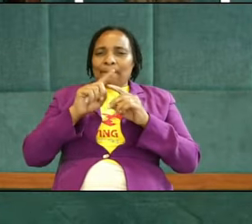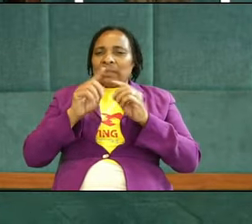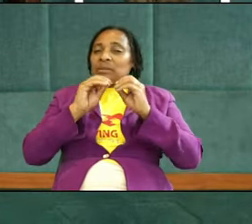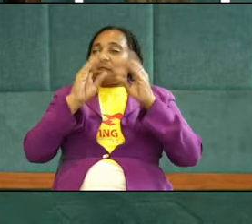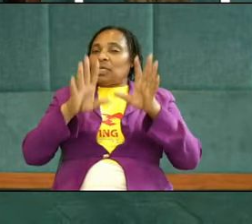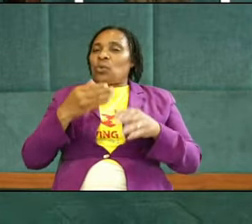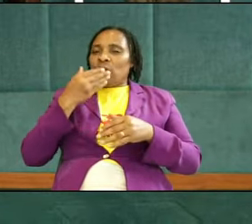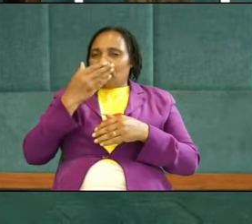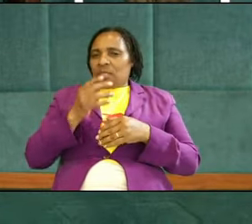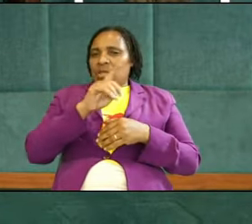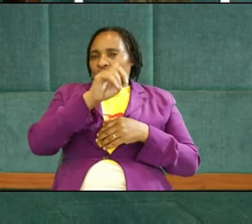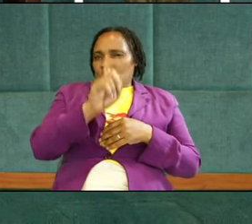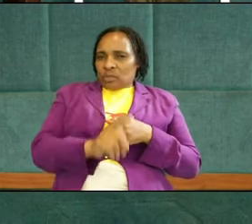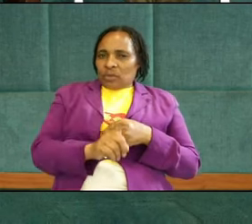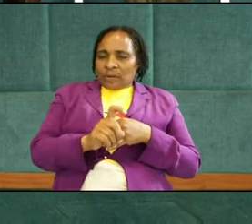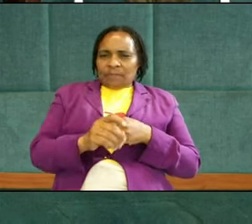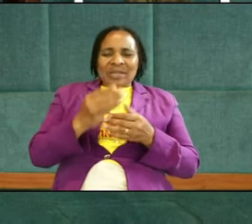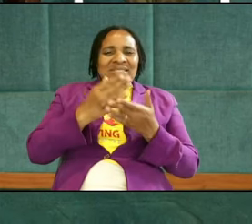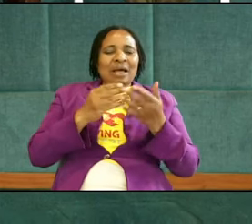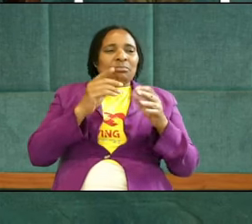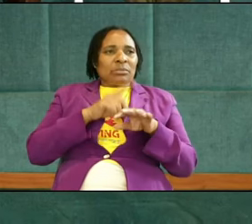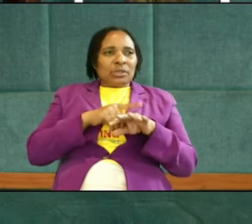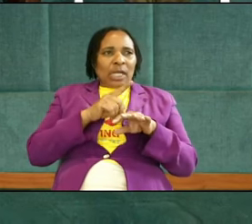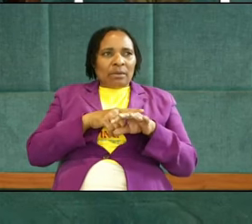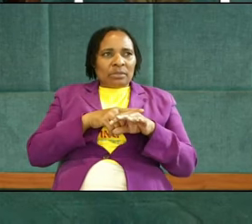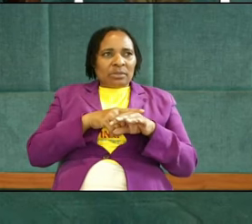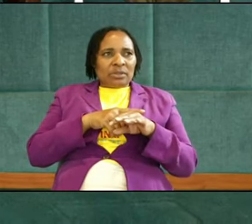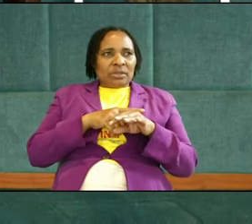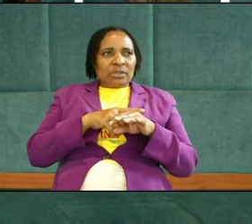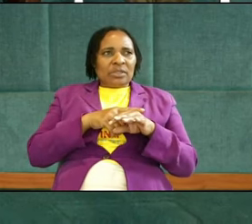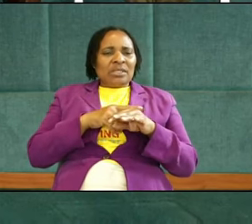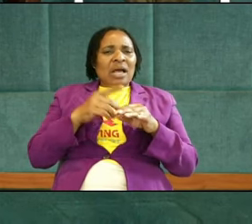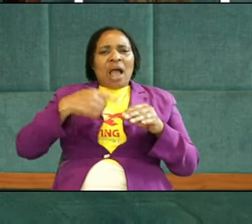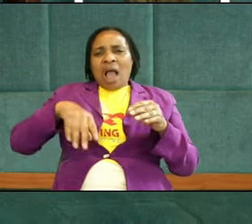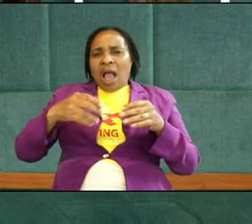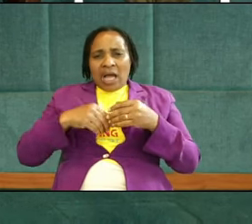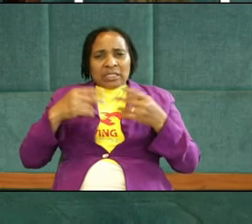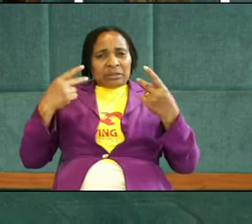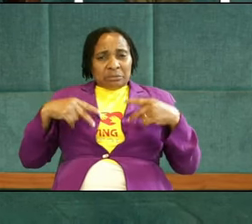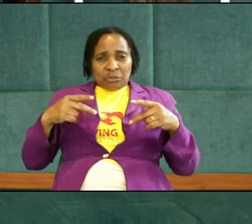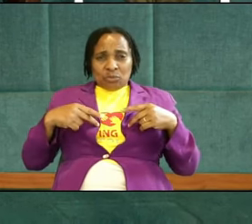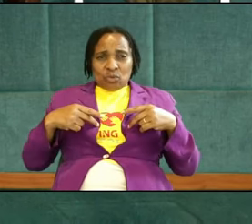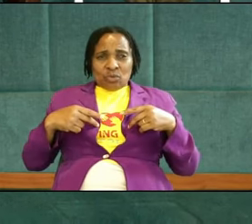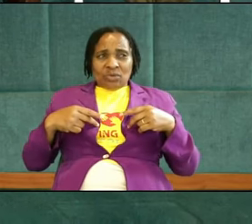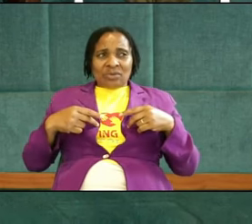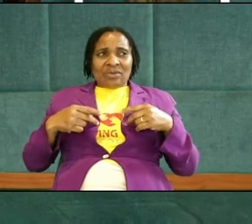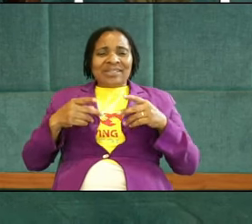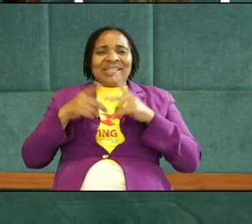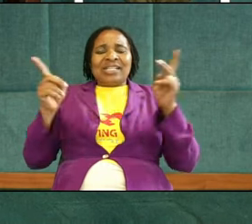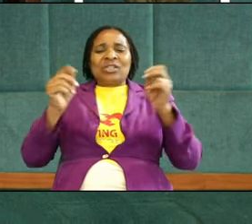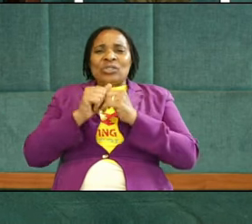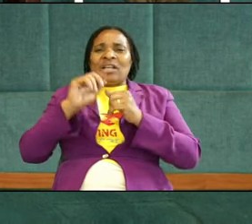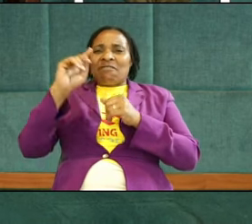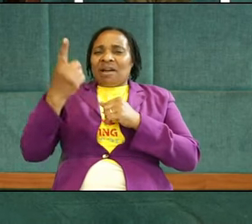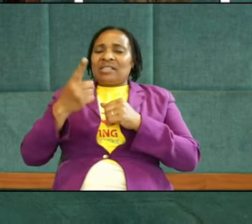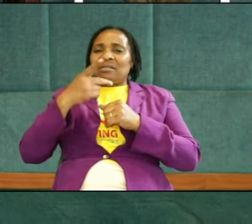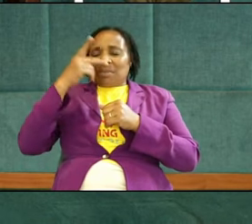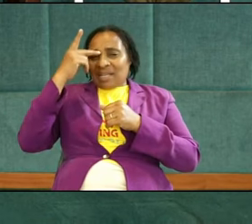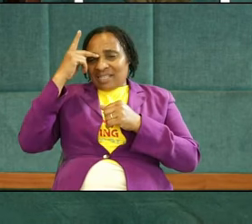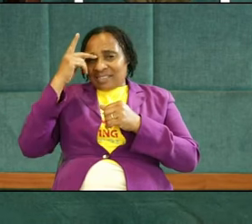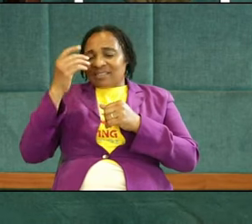question. At times we tend as human beings, I mean, it's a thing that started with our first parents, Adam and